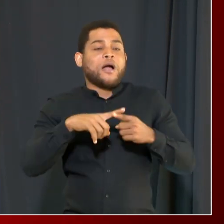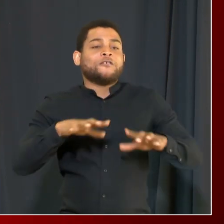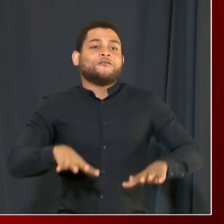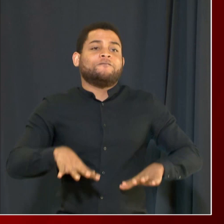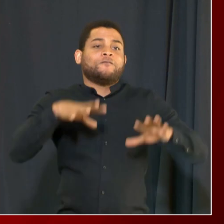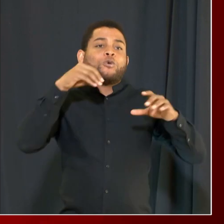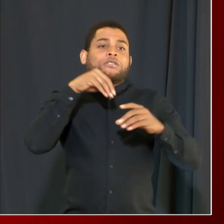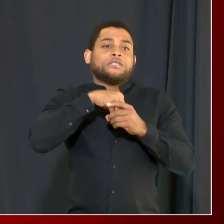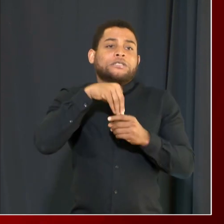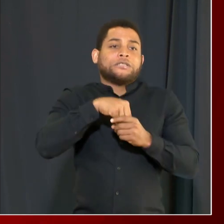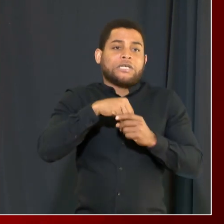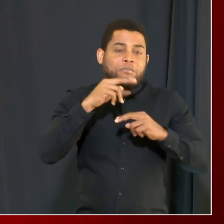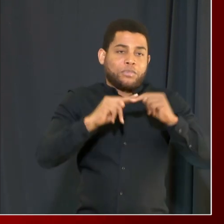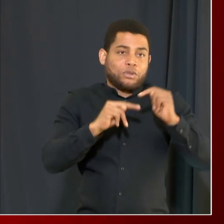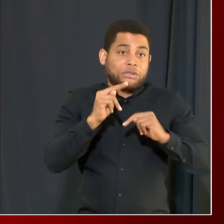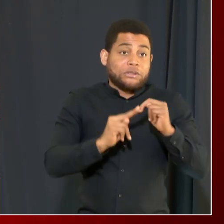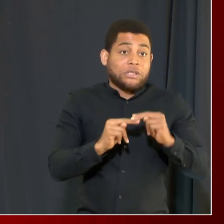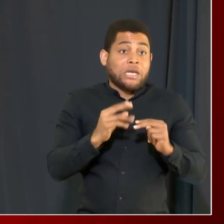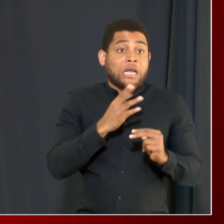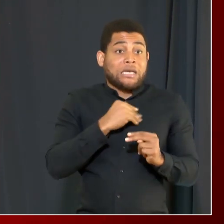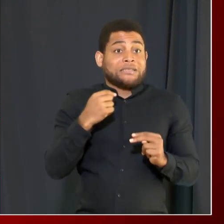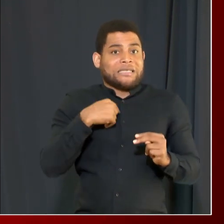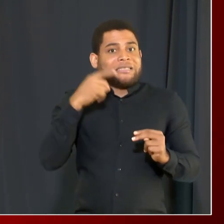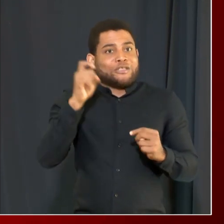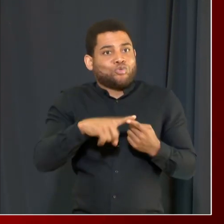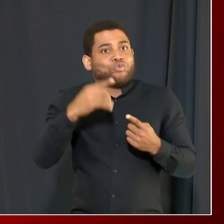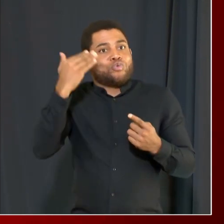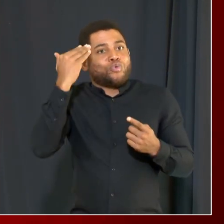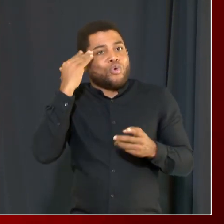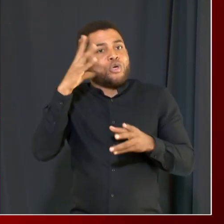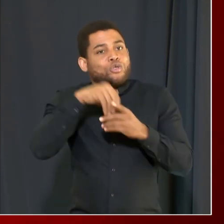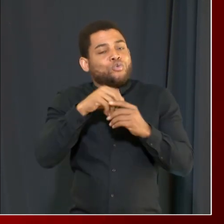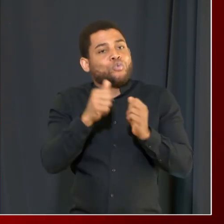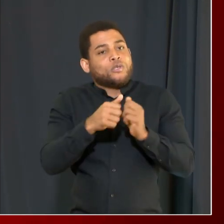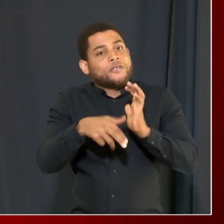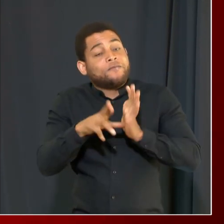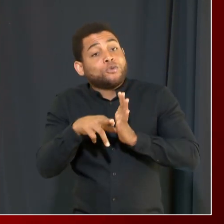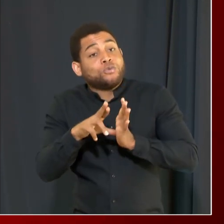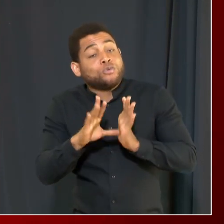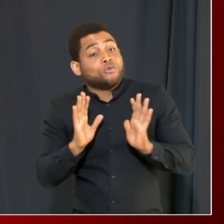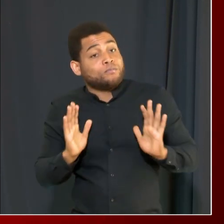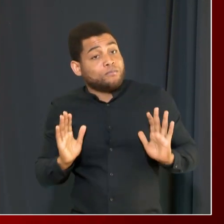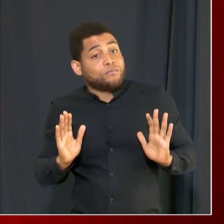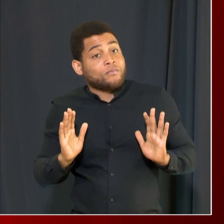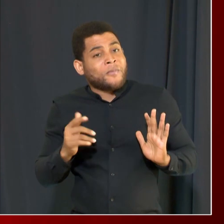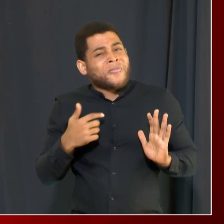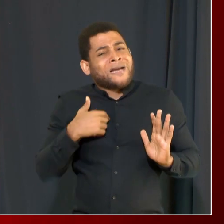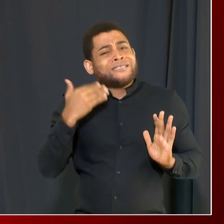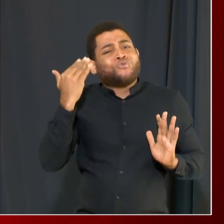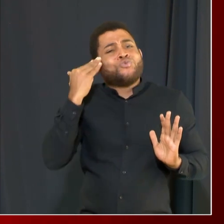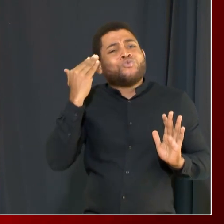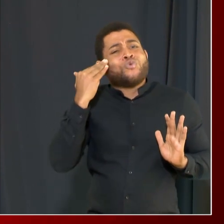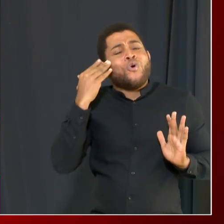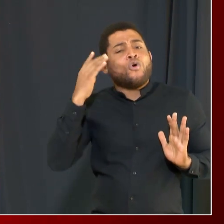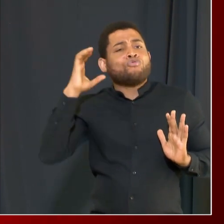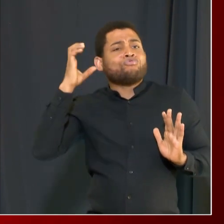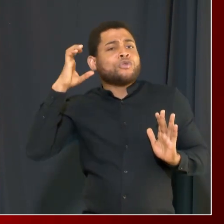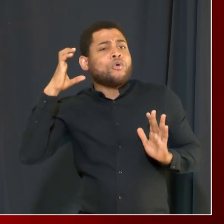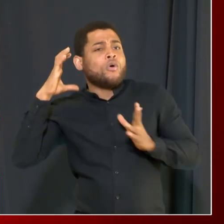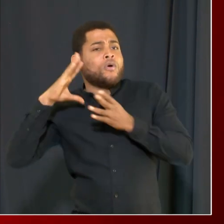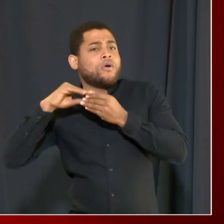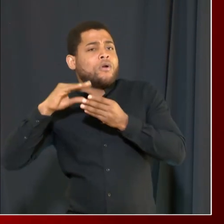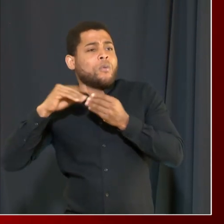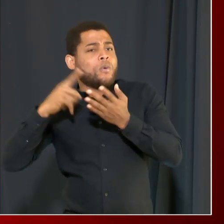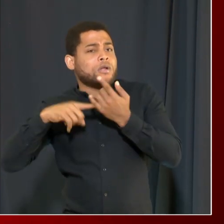building. And what I need to know, and it's part of the review, is what the radio traffic and conversation was after those first